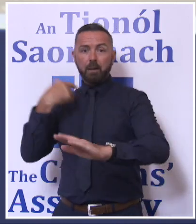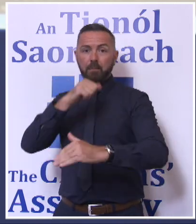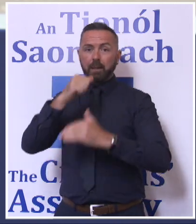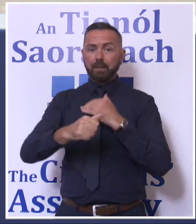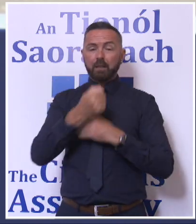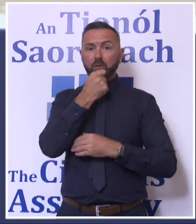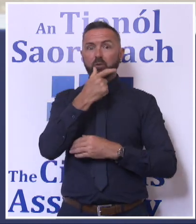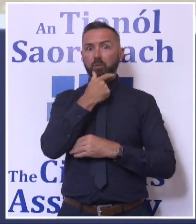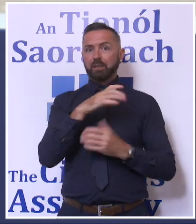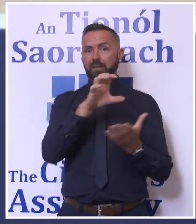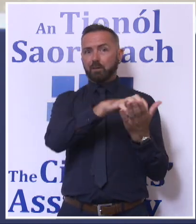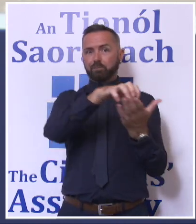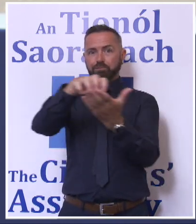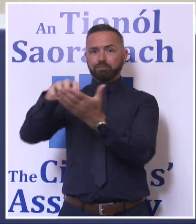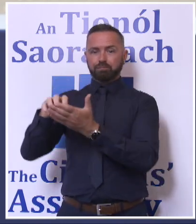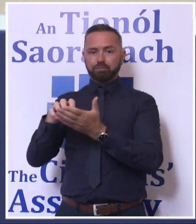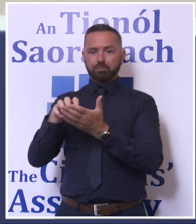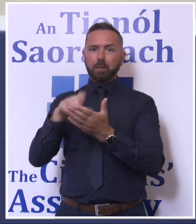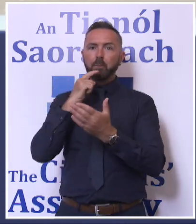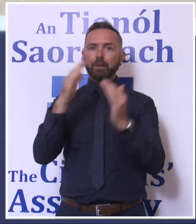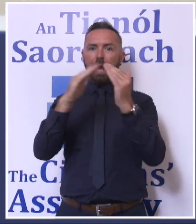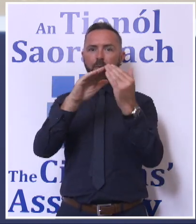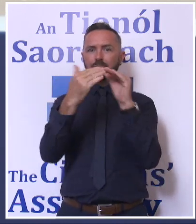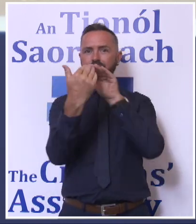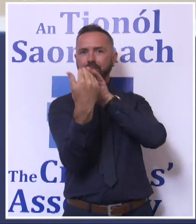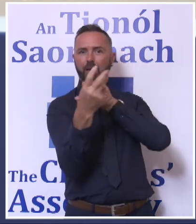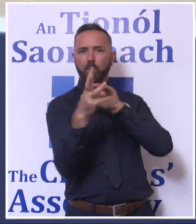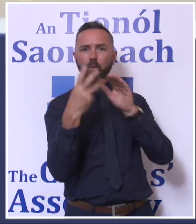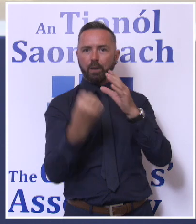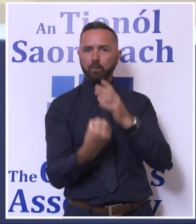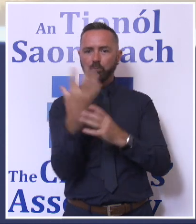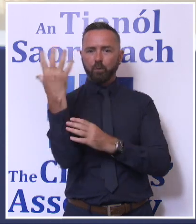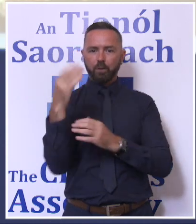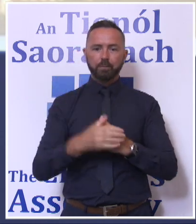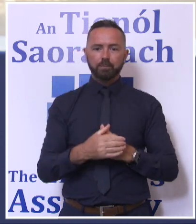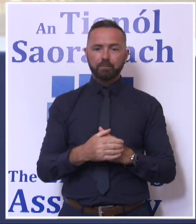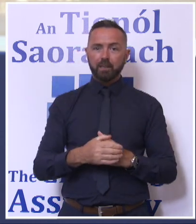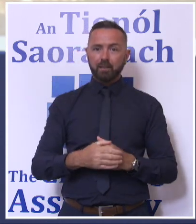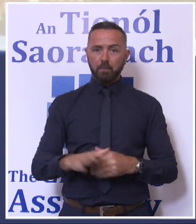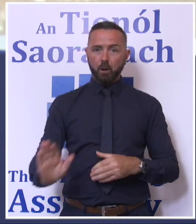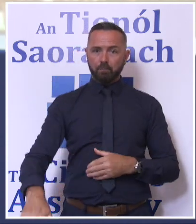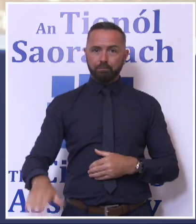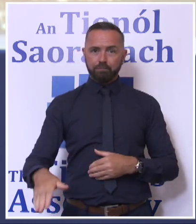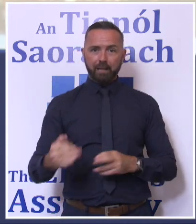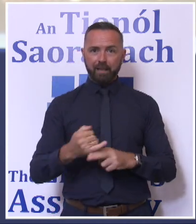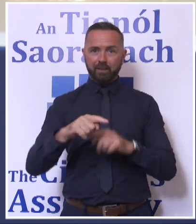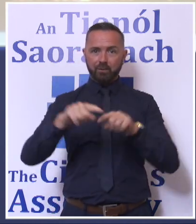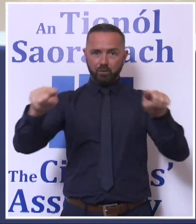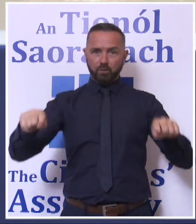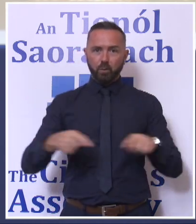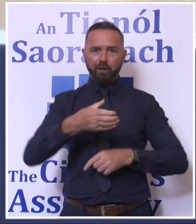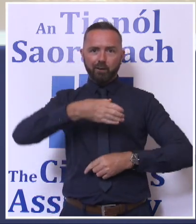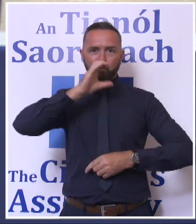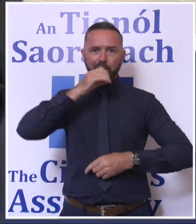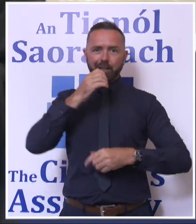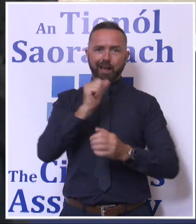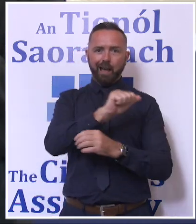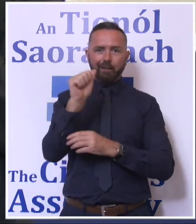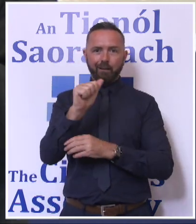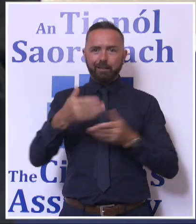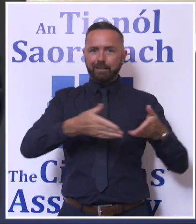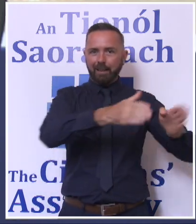how we're going to climb this Dublin mountain. So we started off with our session 1, and